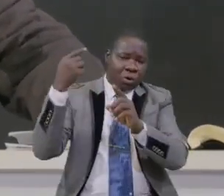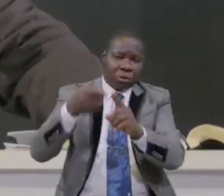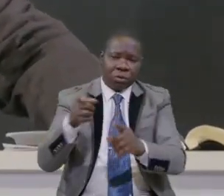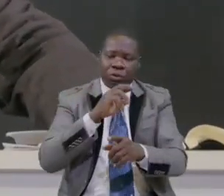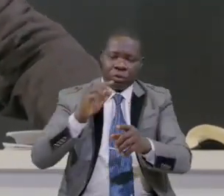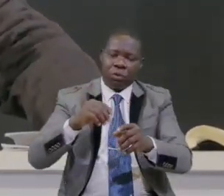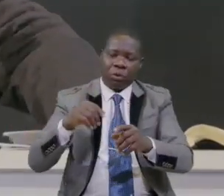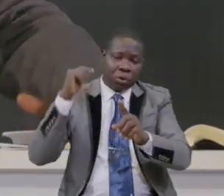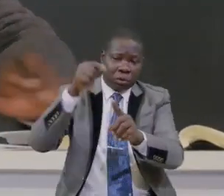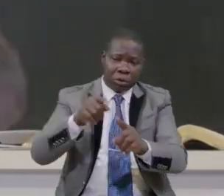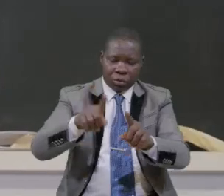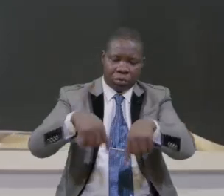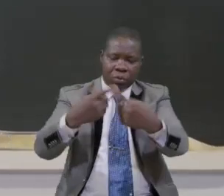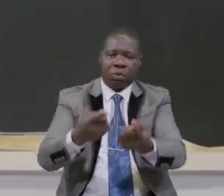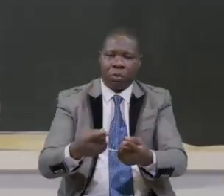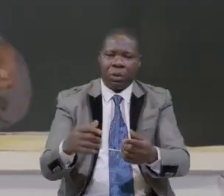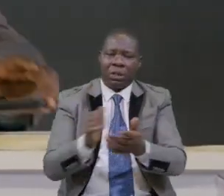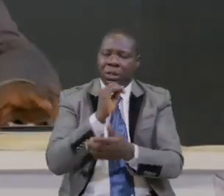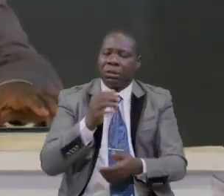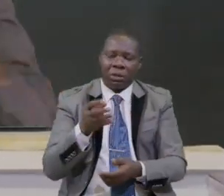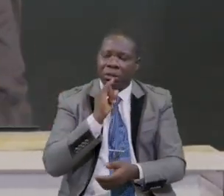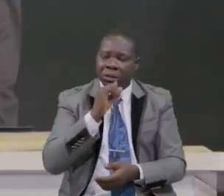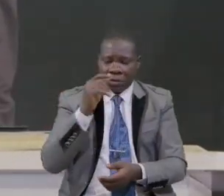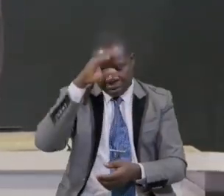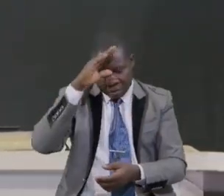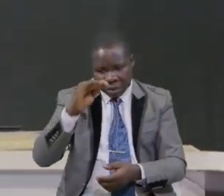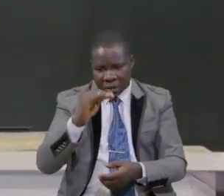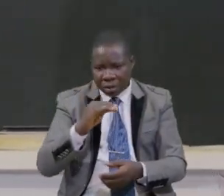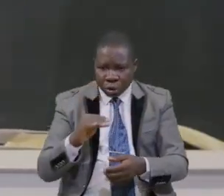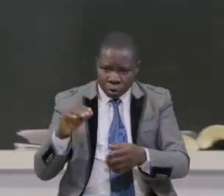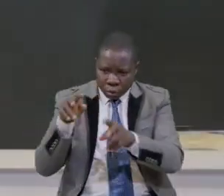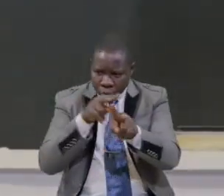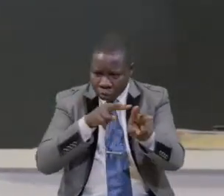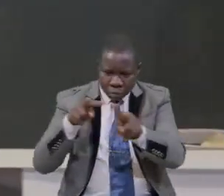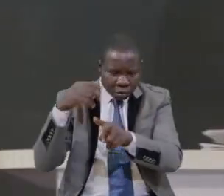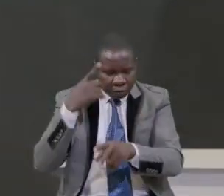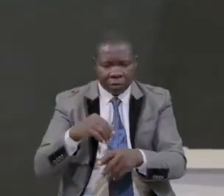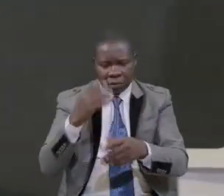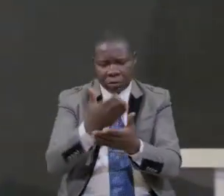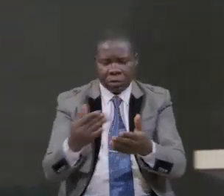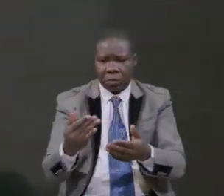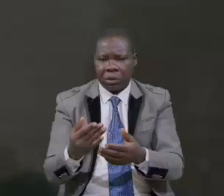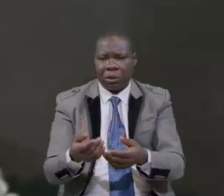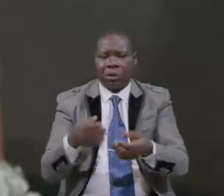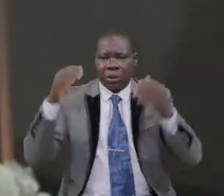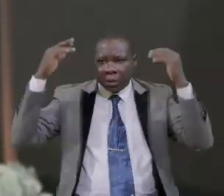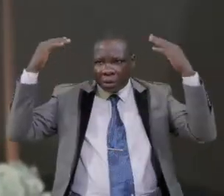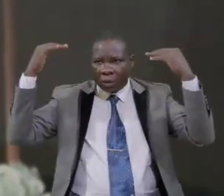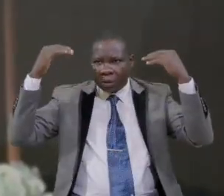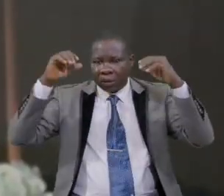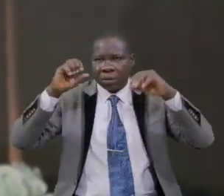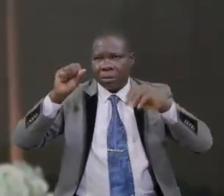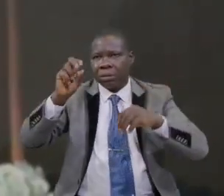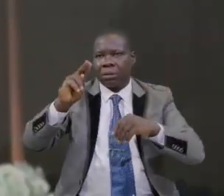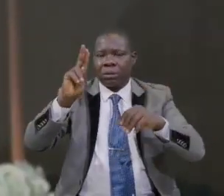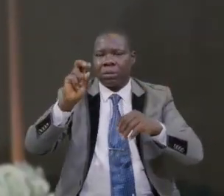man looking for something. Rain, sunshine, difficulty, whatever, I